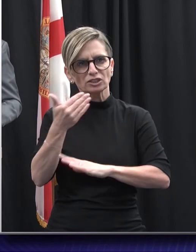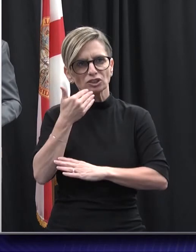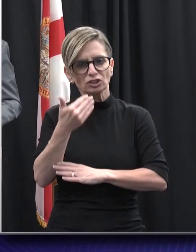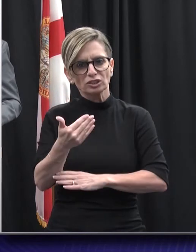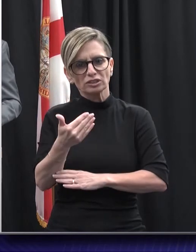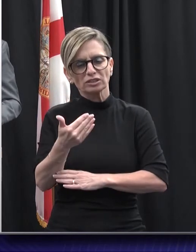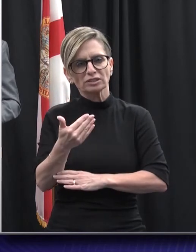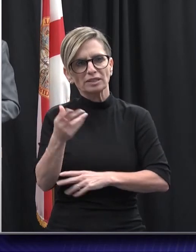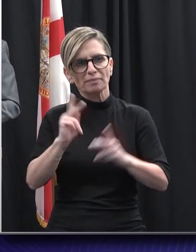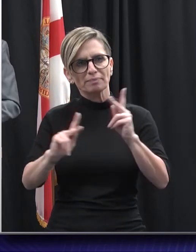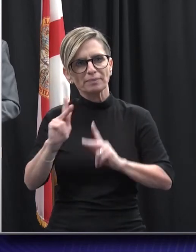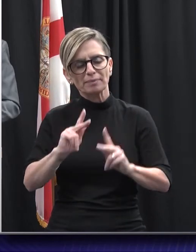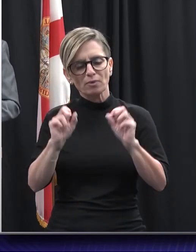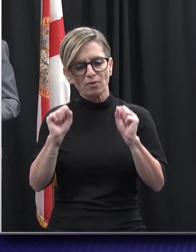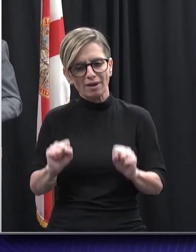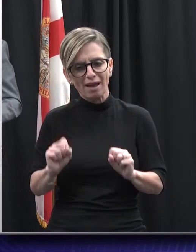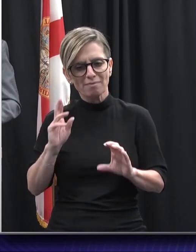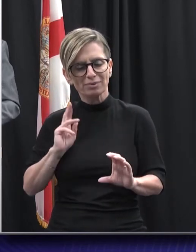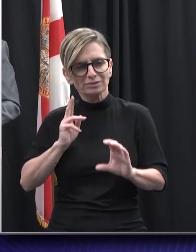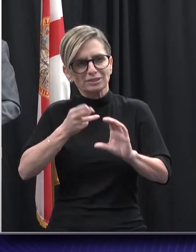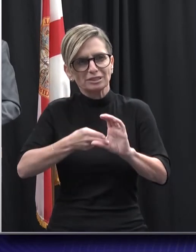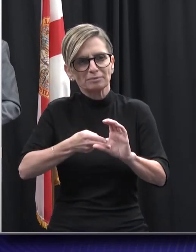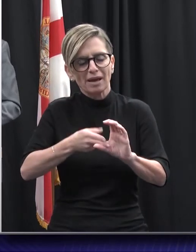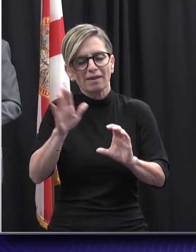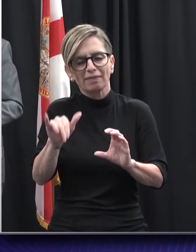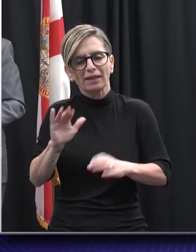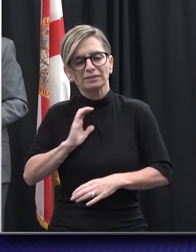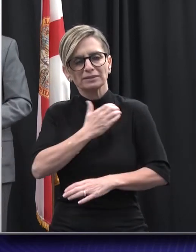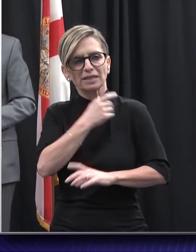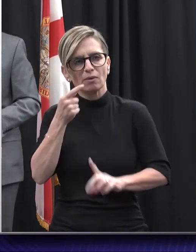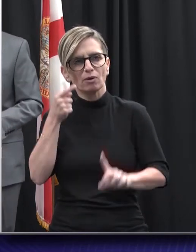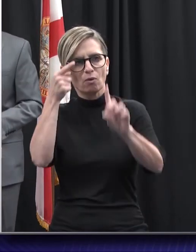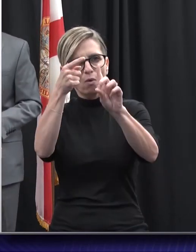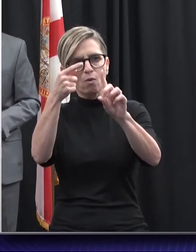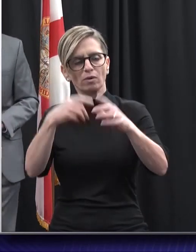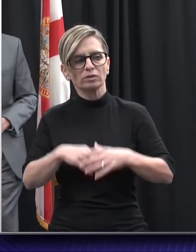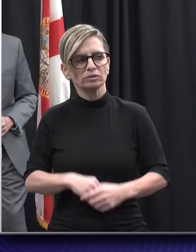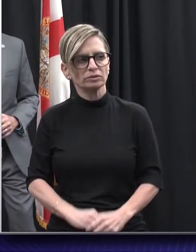can participate. And so that's our goal.